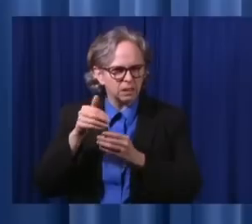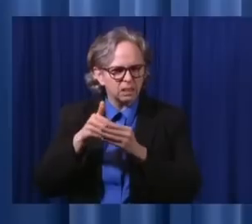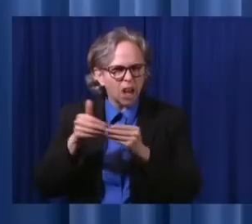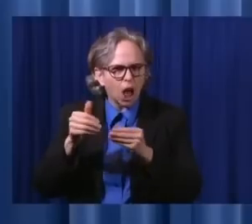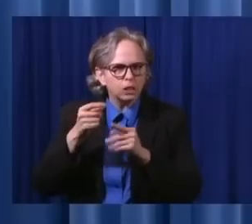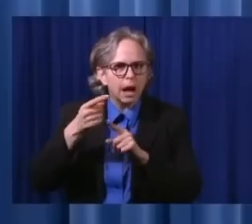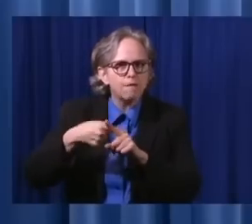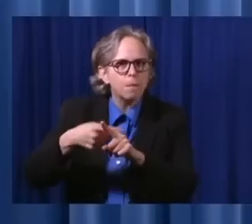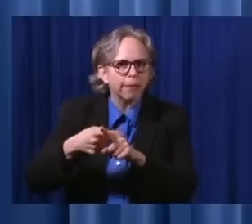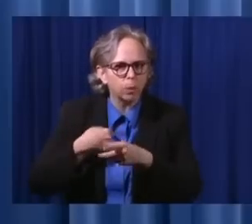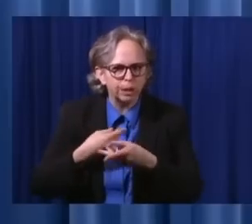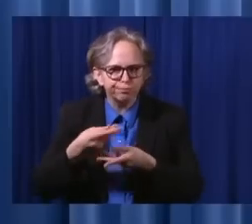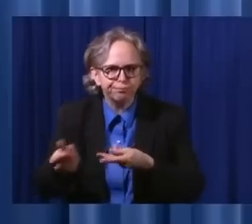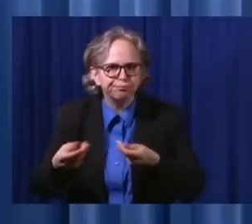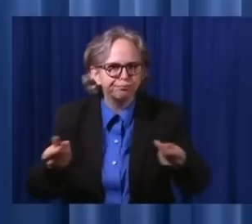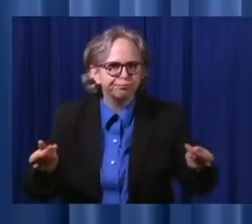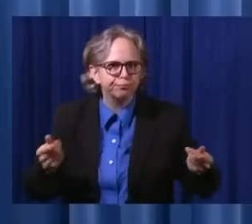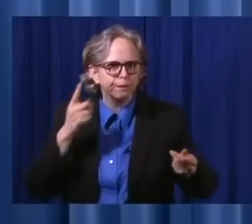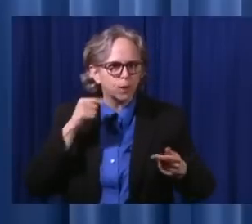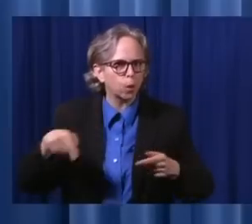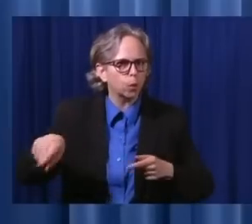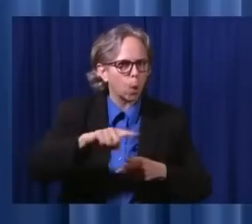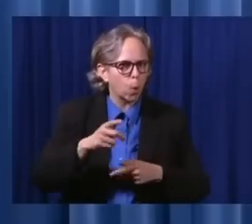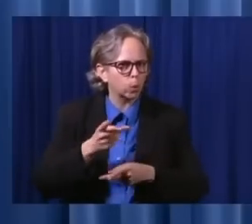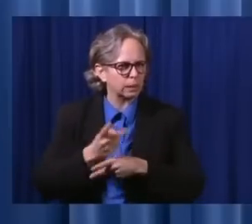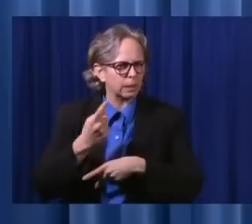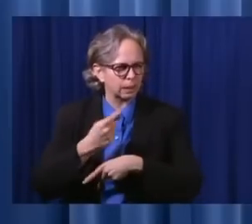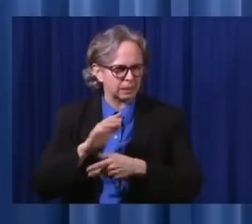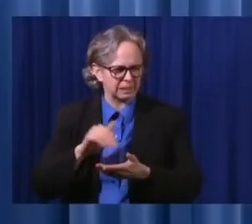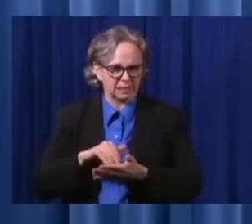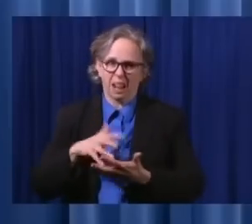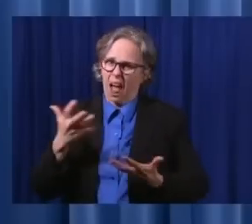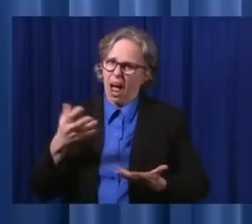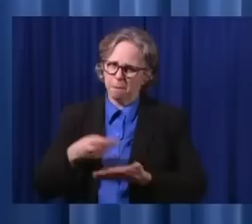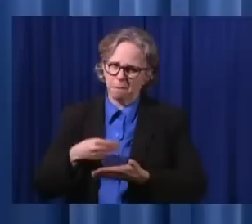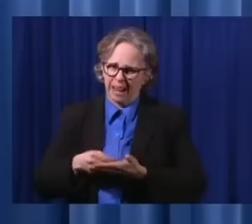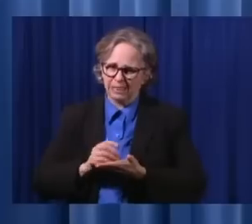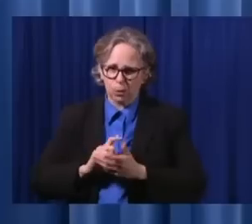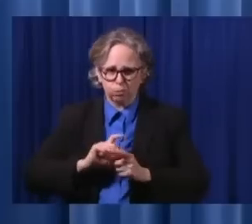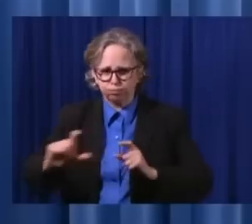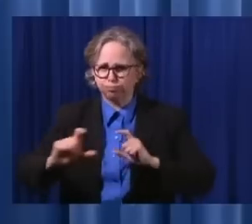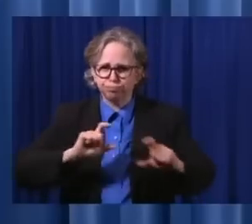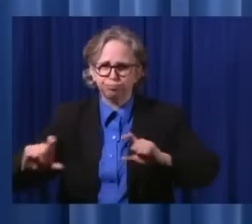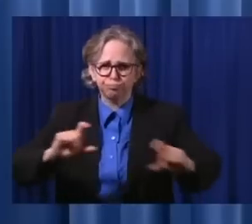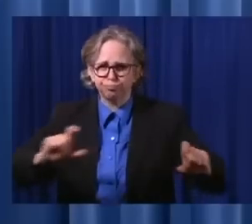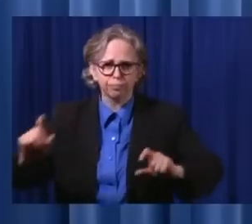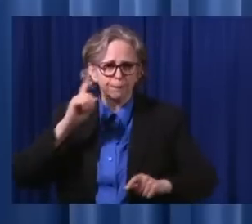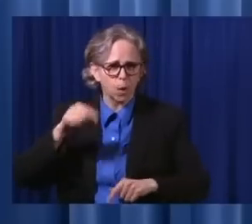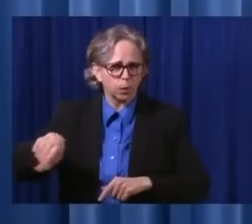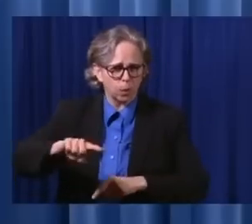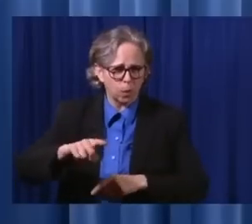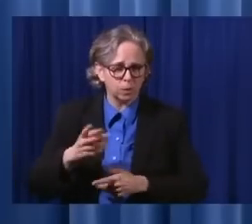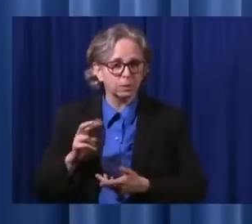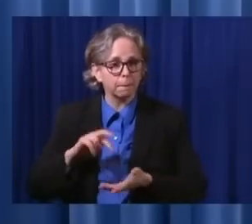is a substantial amount of money. I don't question your callers'